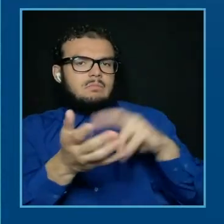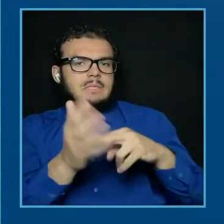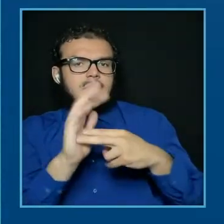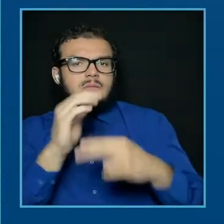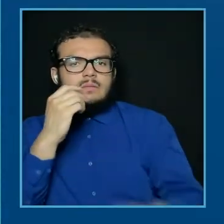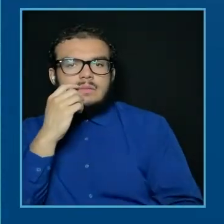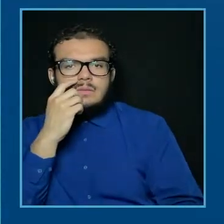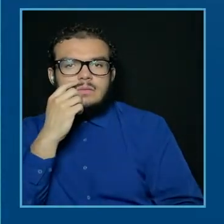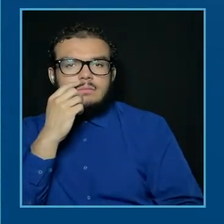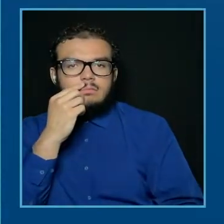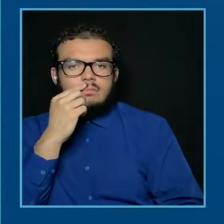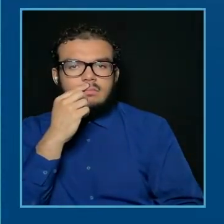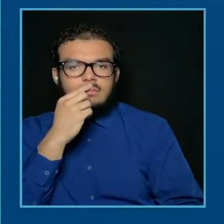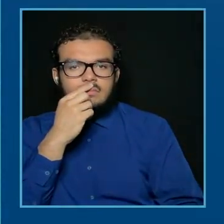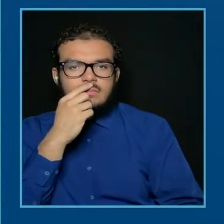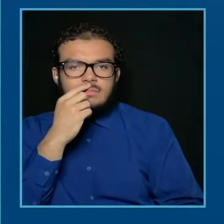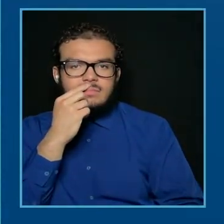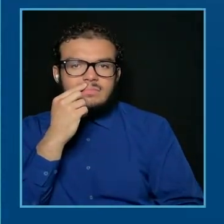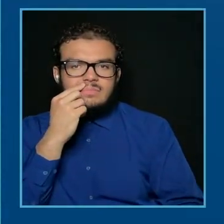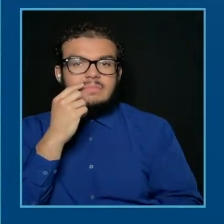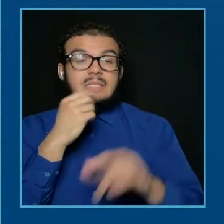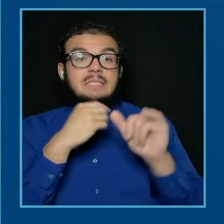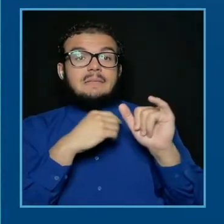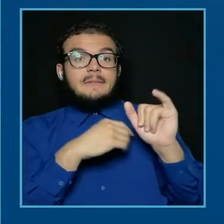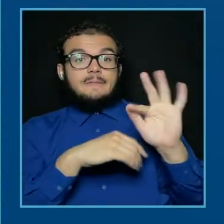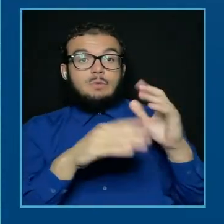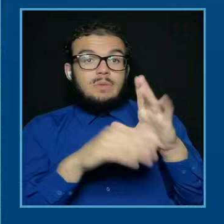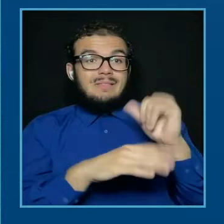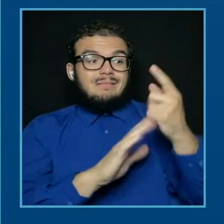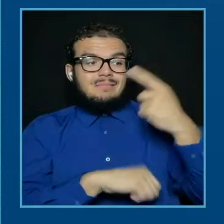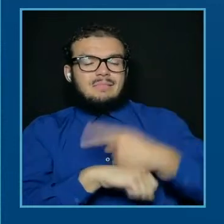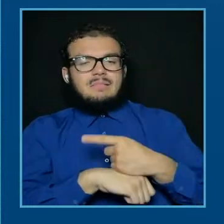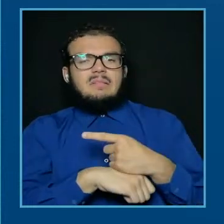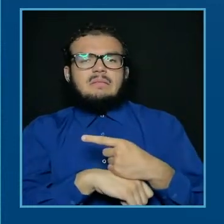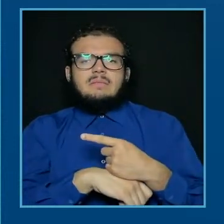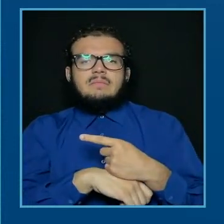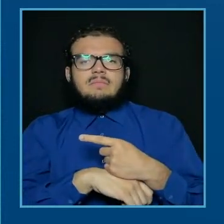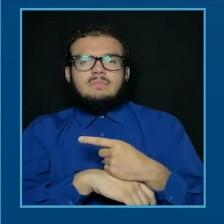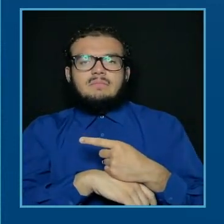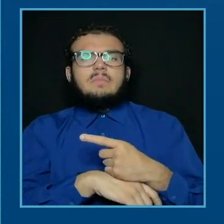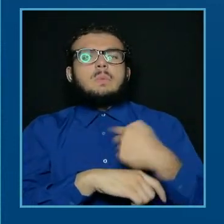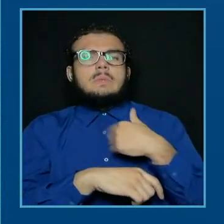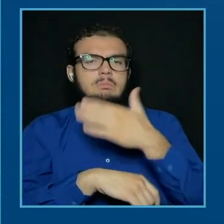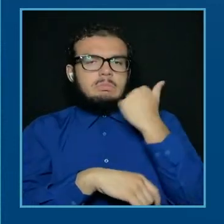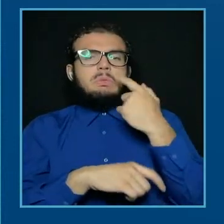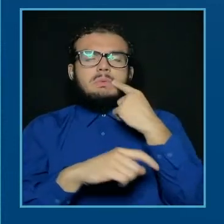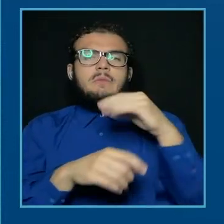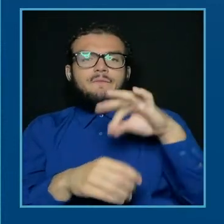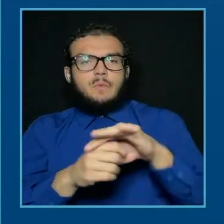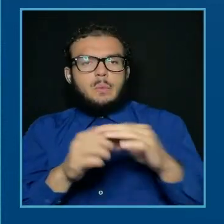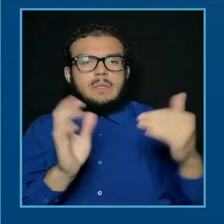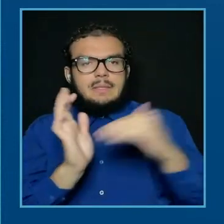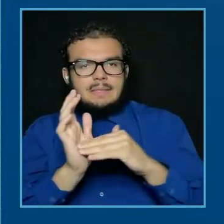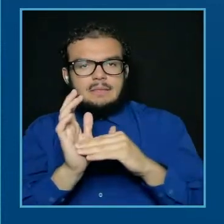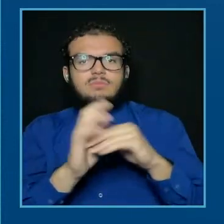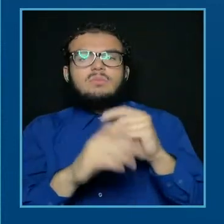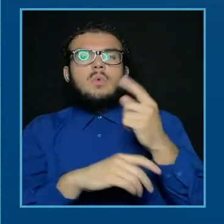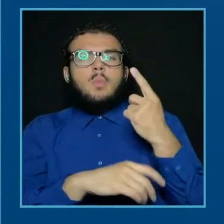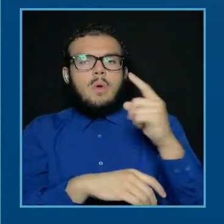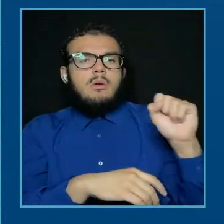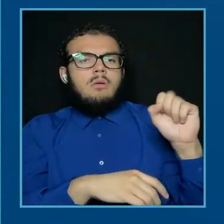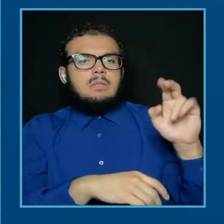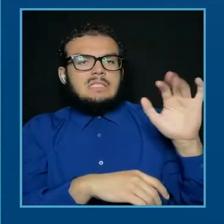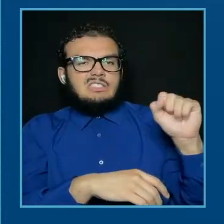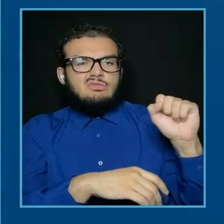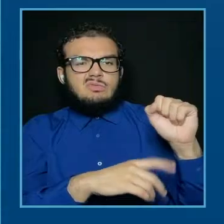Right. So had we been doing that day, you would say, oh, we better do a revote, one series at a